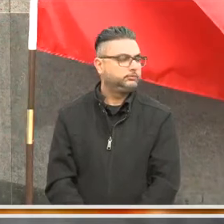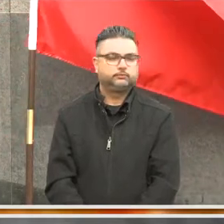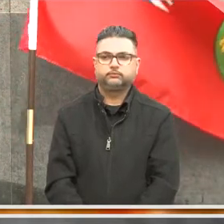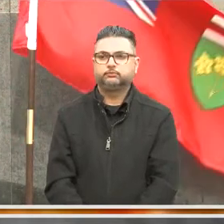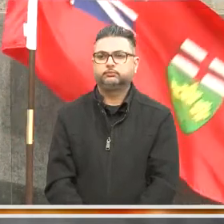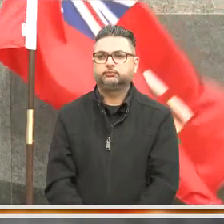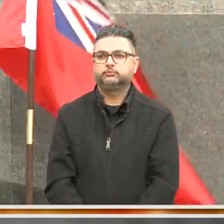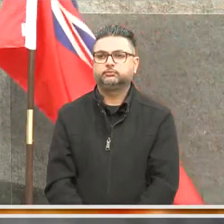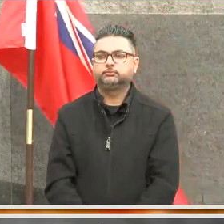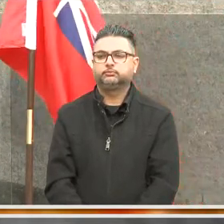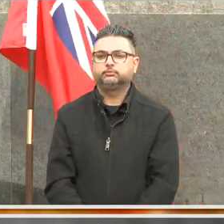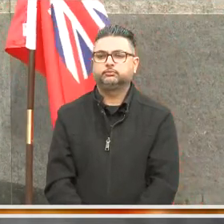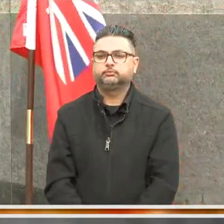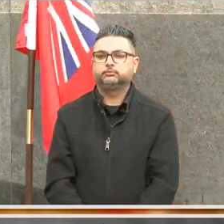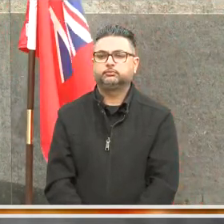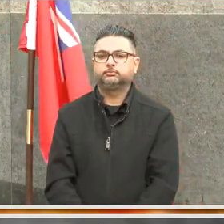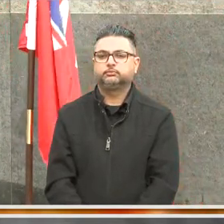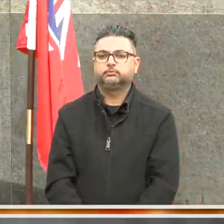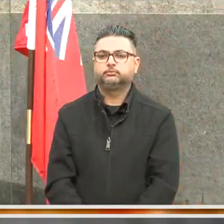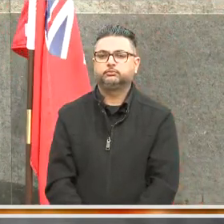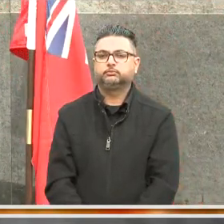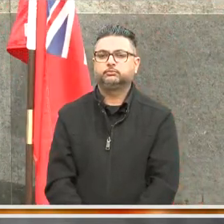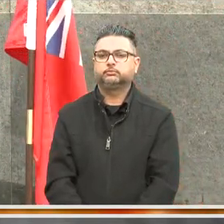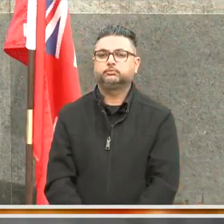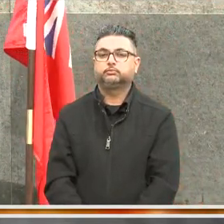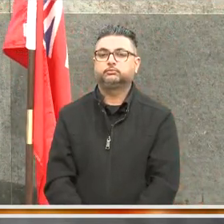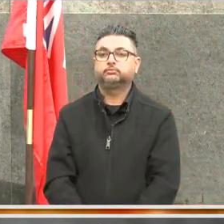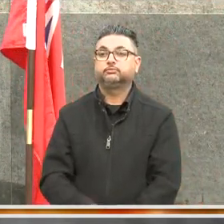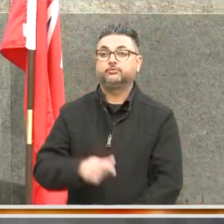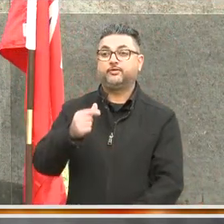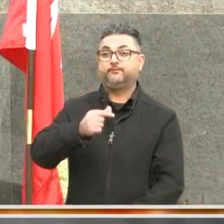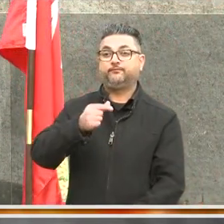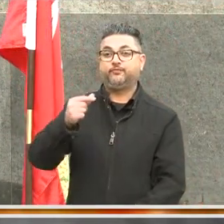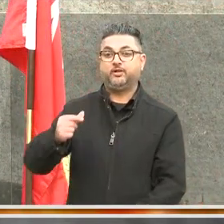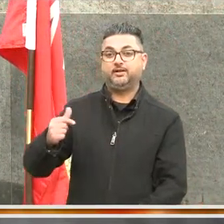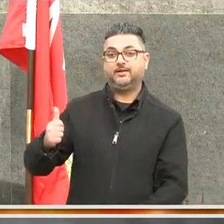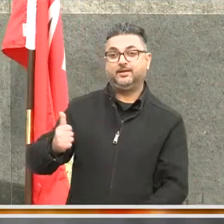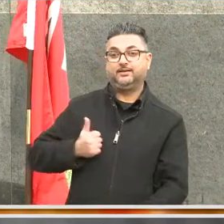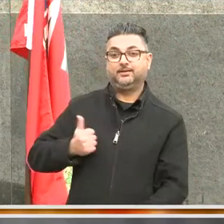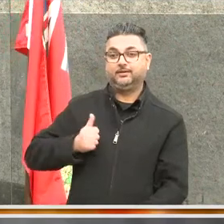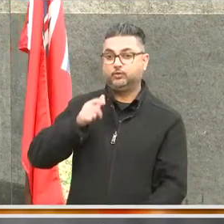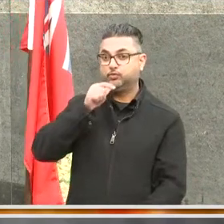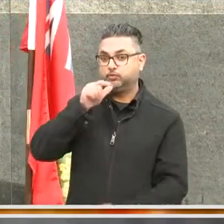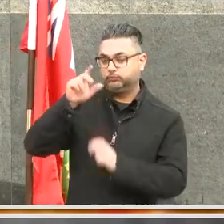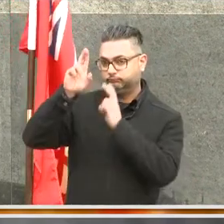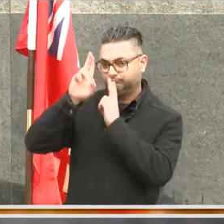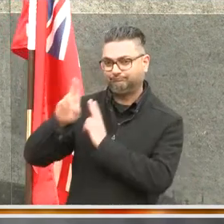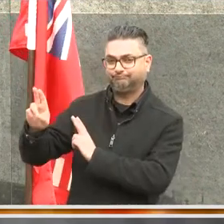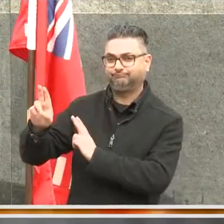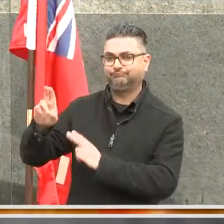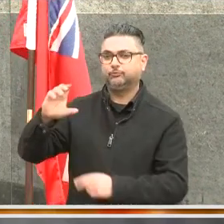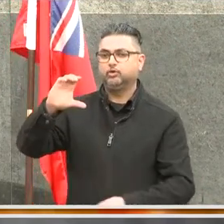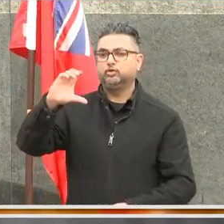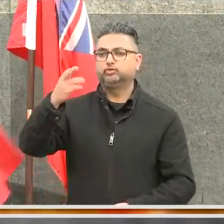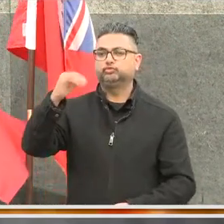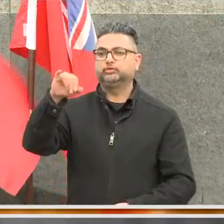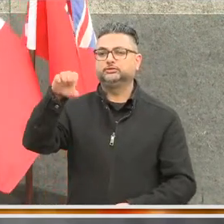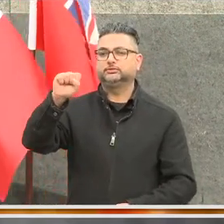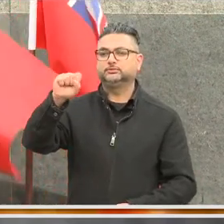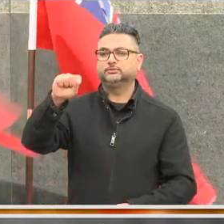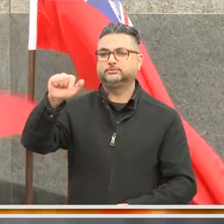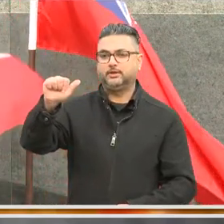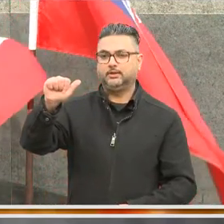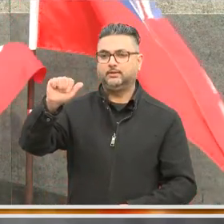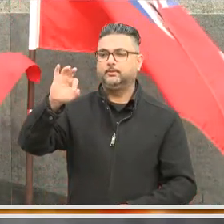On behalf of the Government of Canada, au nom du gouvernement du Canada, the Honorable Chrystia Freeland, Deputy Prime